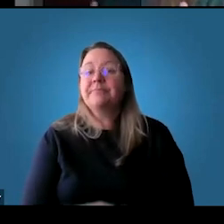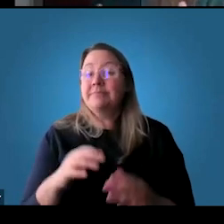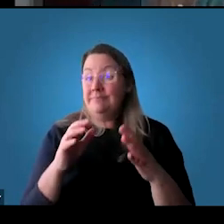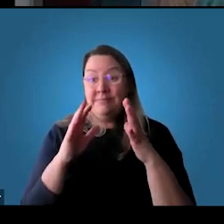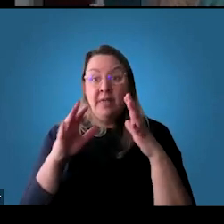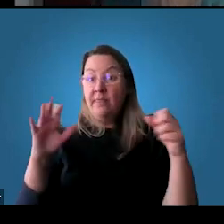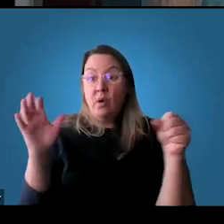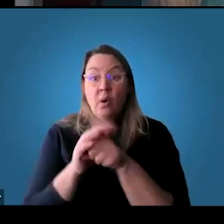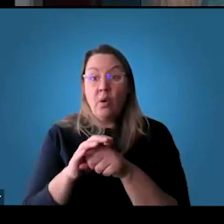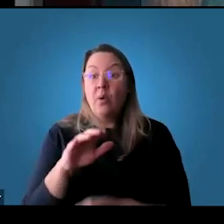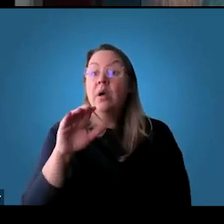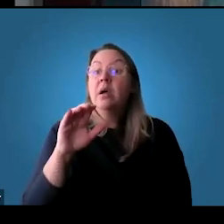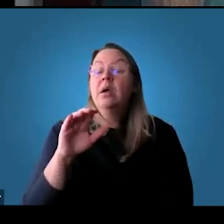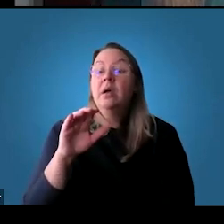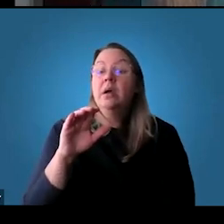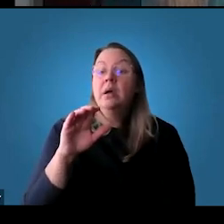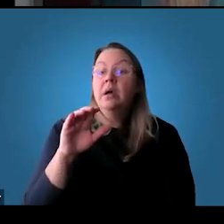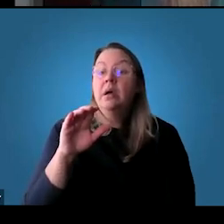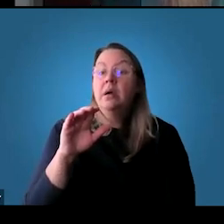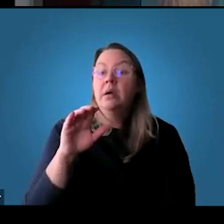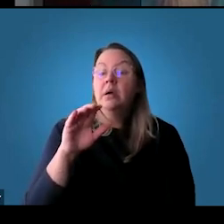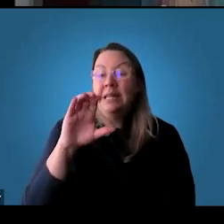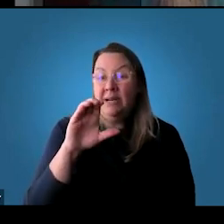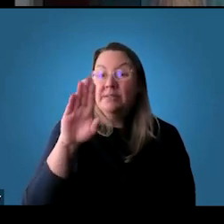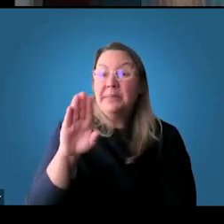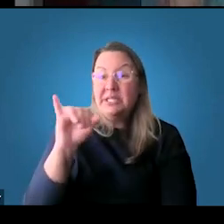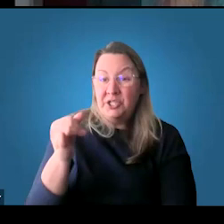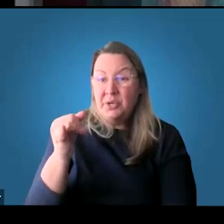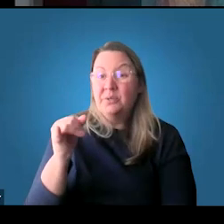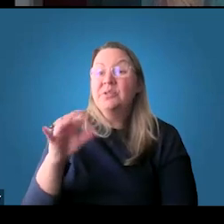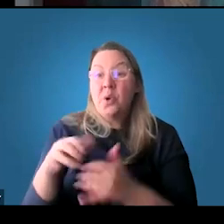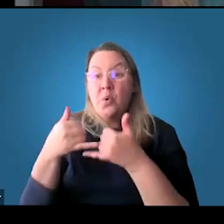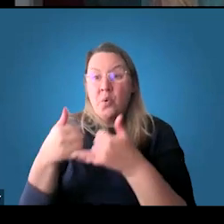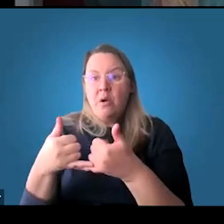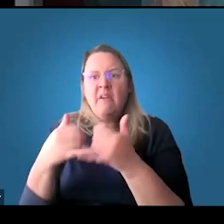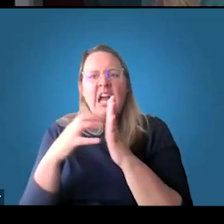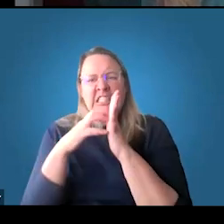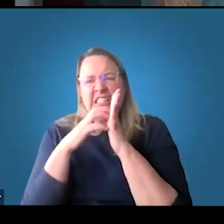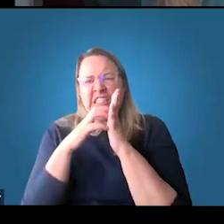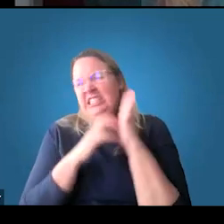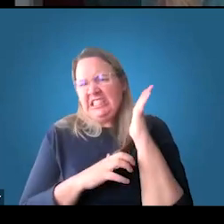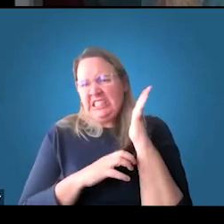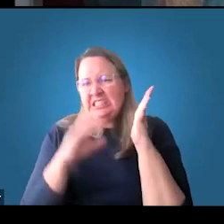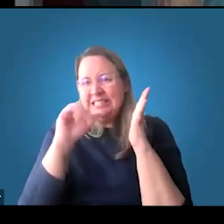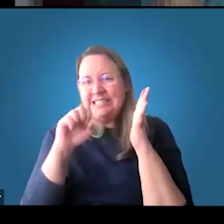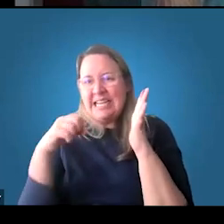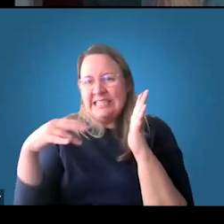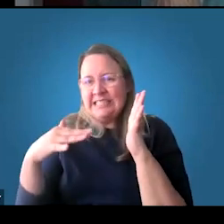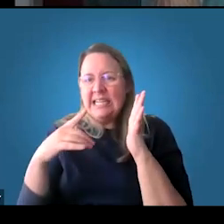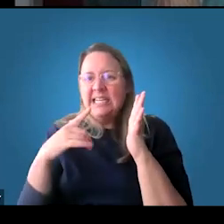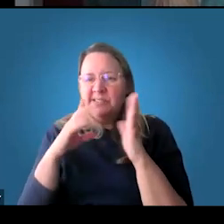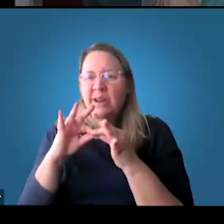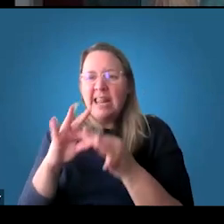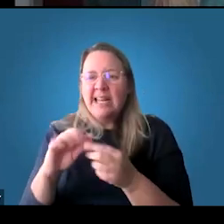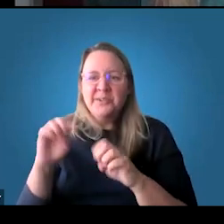entire archive of Clarence B. Jones Award winners is a treasure trove of case studies for evaluation. So